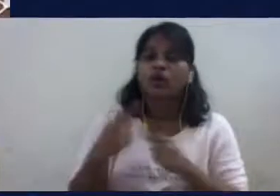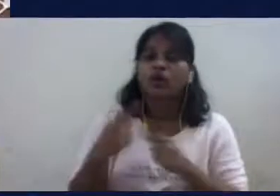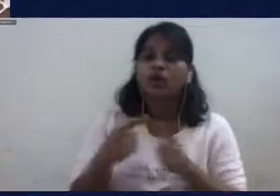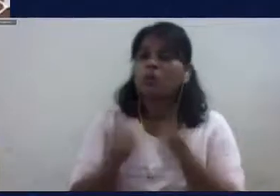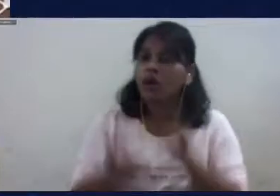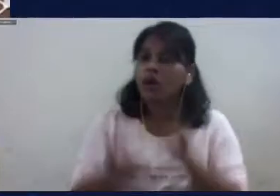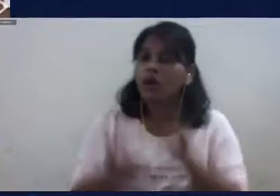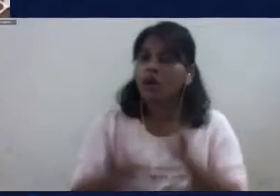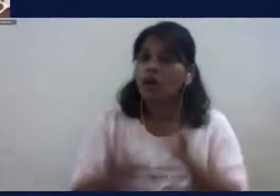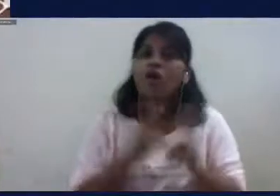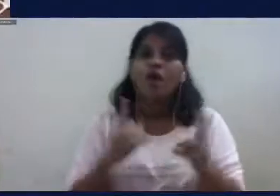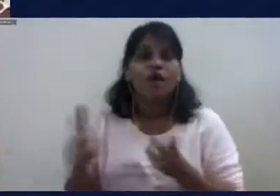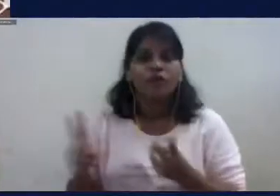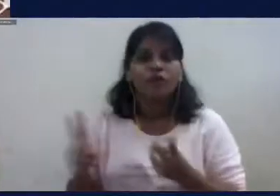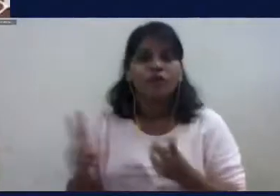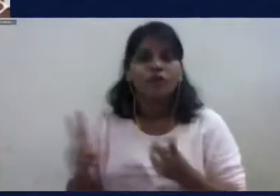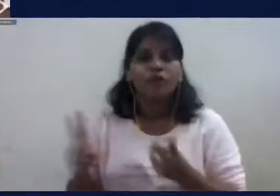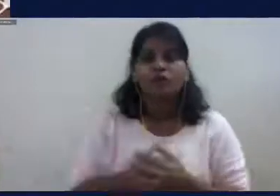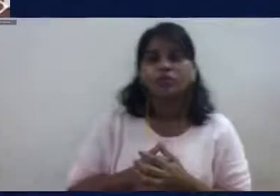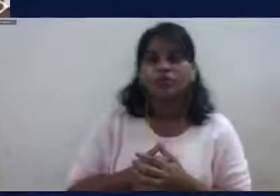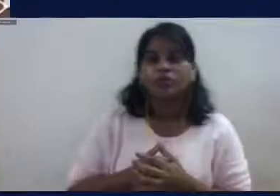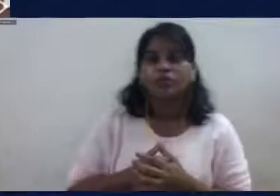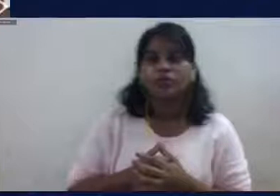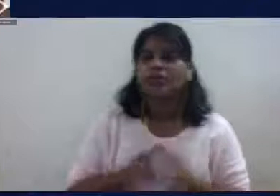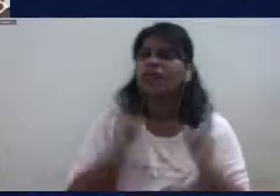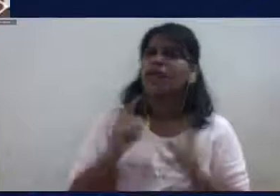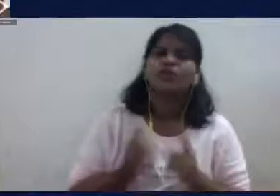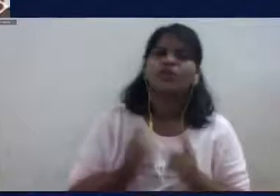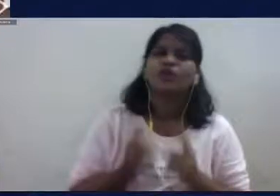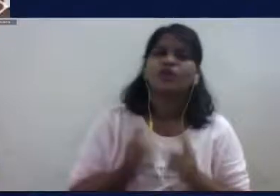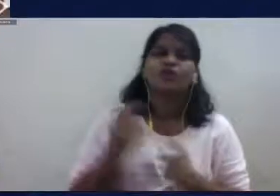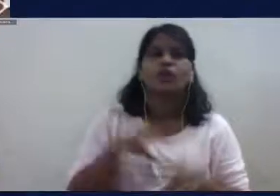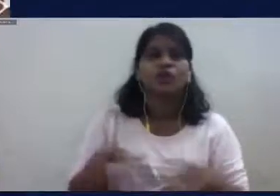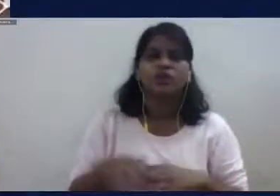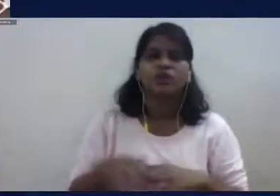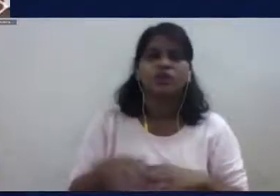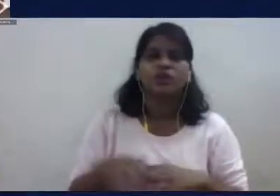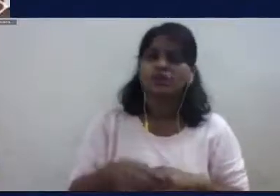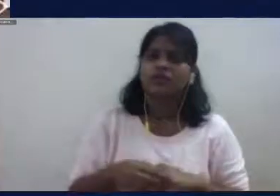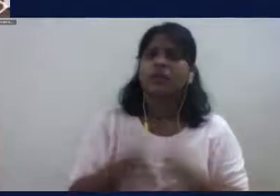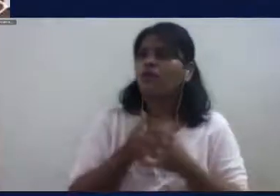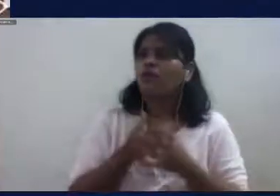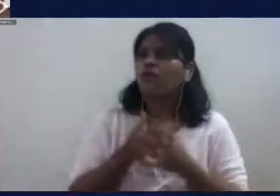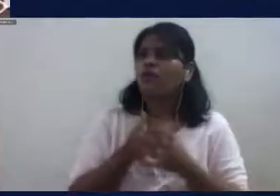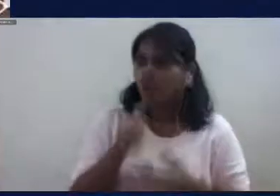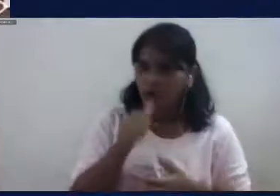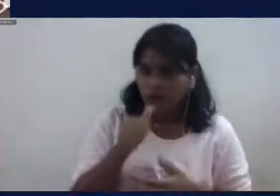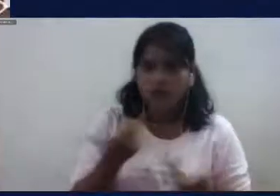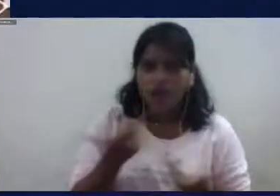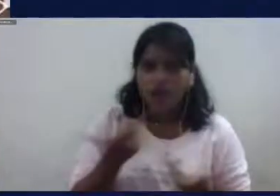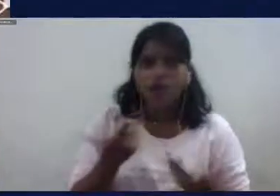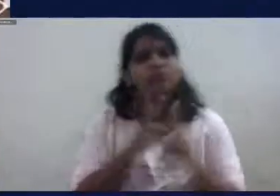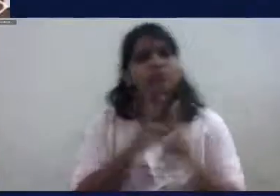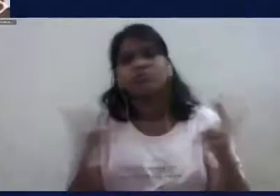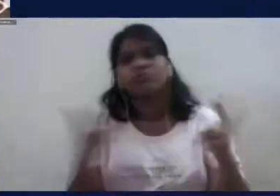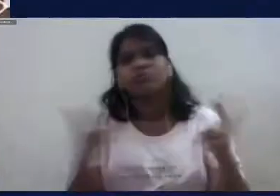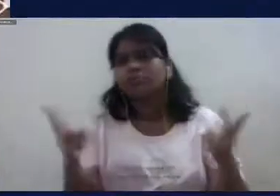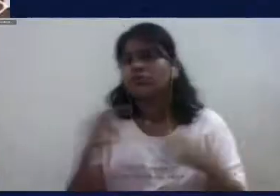a lot of natural resources. For example, water and everything else that goes along with